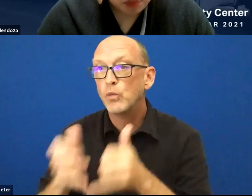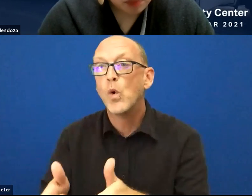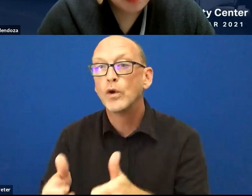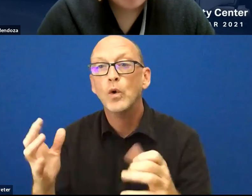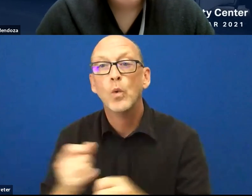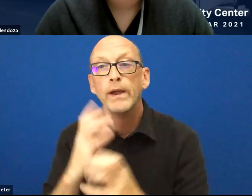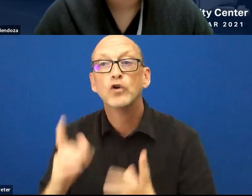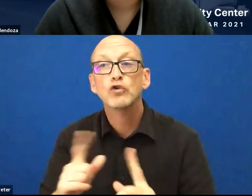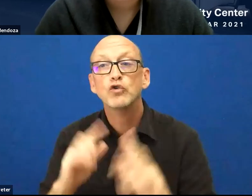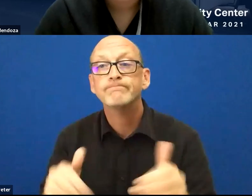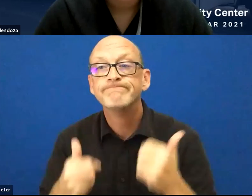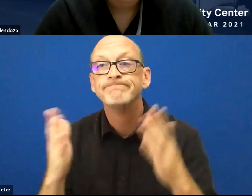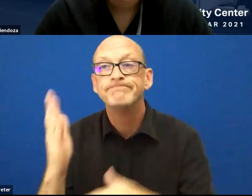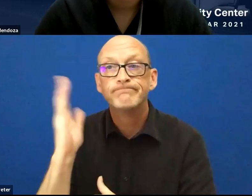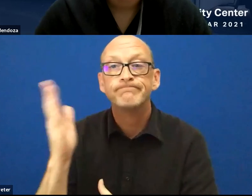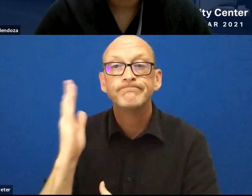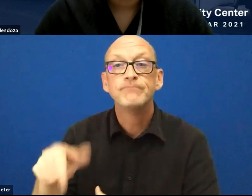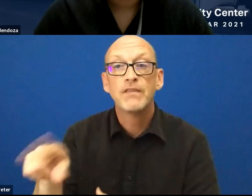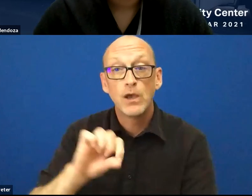on the project that they worked with us on.